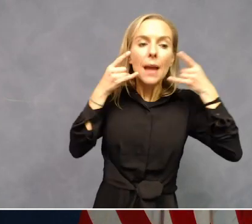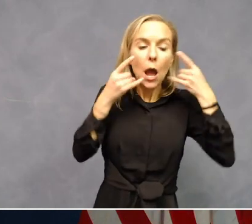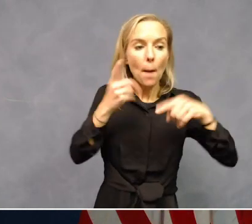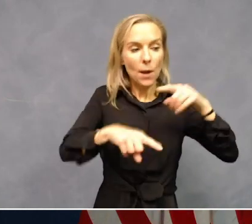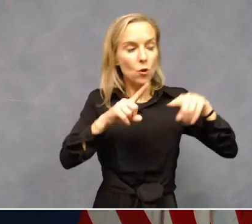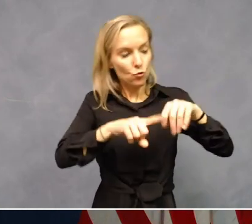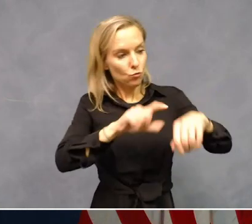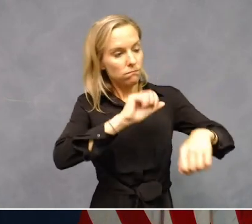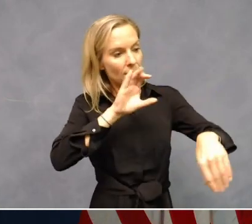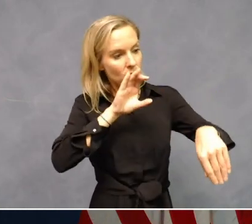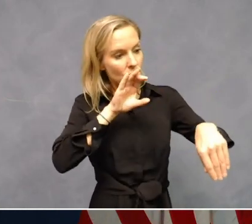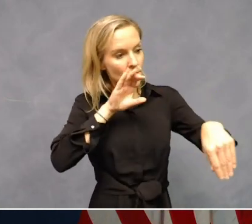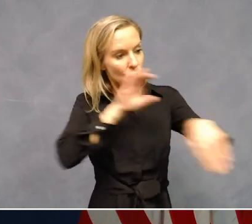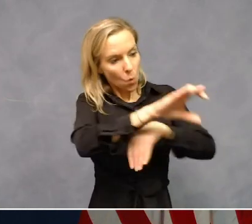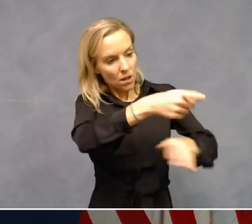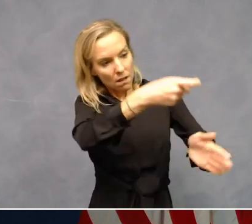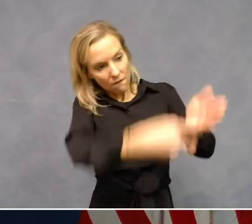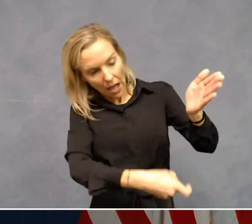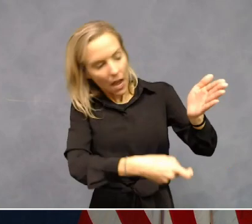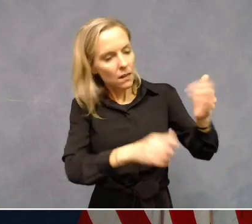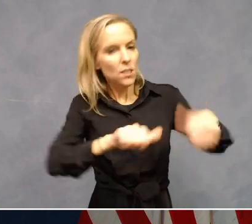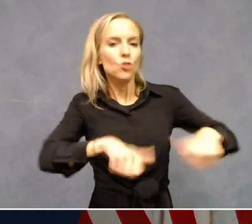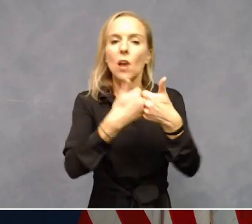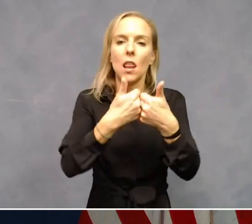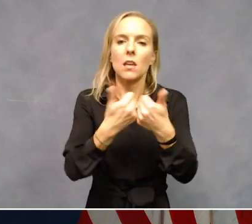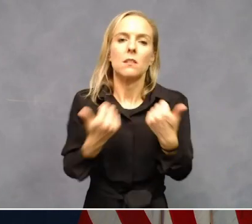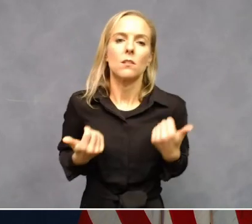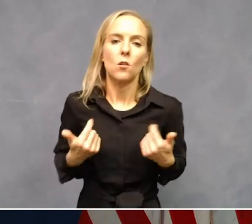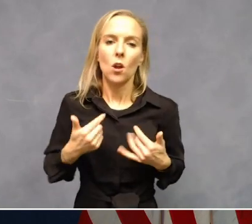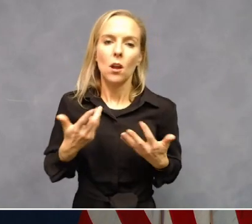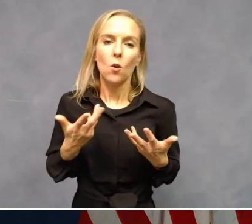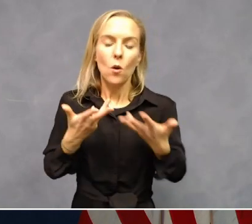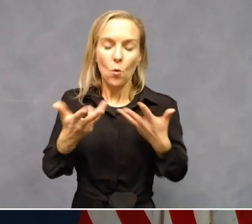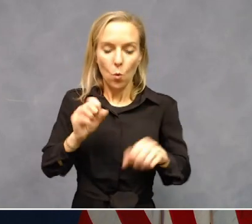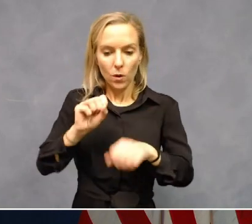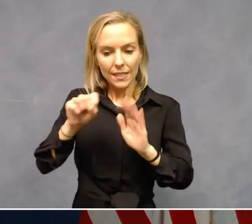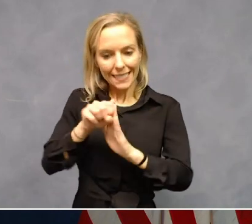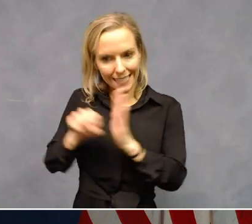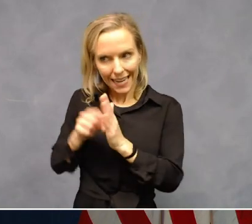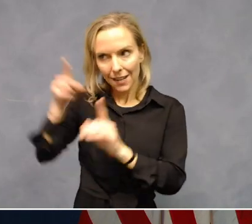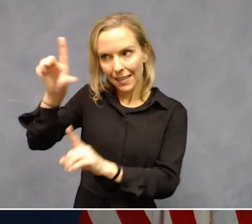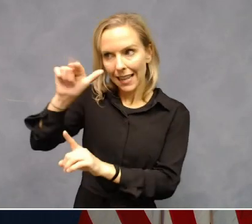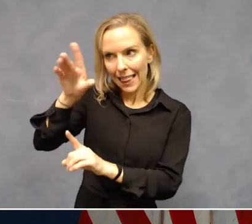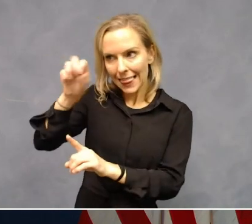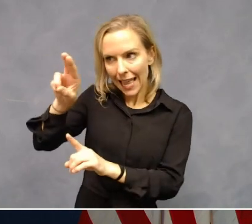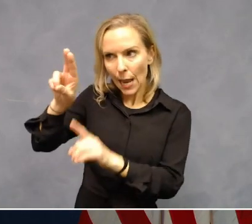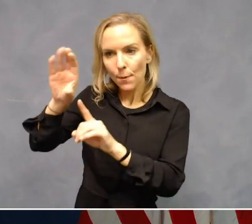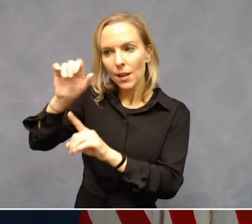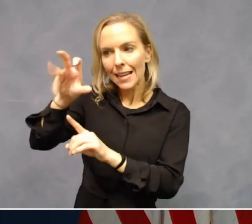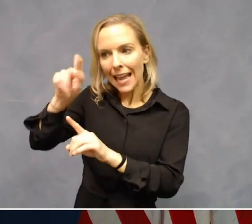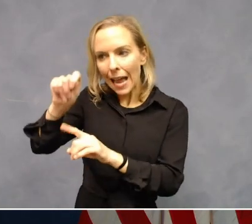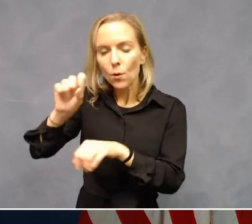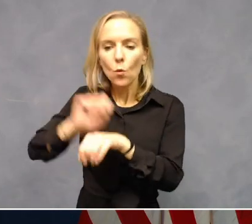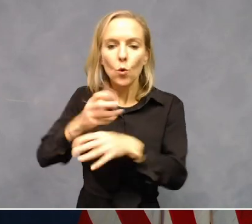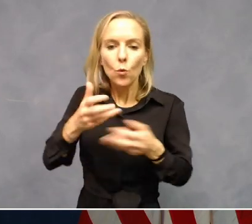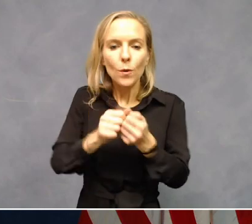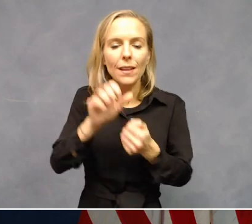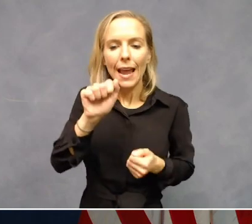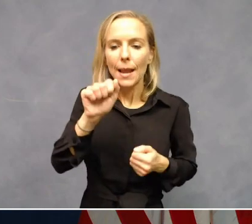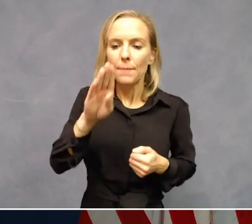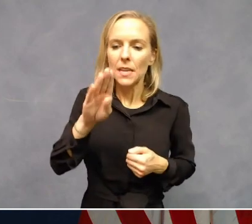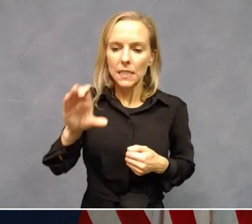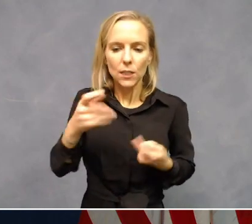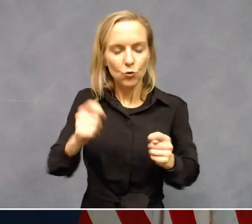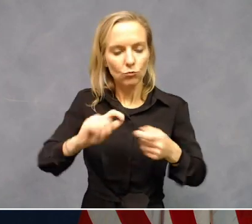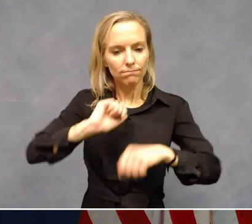It's a challenge. We are working in the state with our labor cabinet. We're working with ABC to try to take those steps.